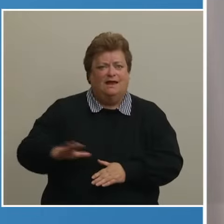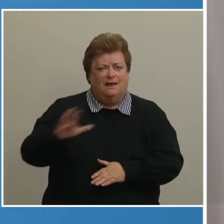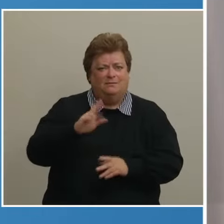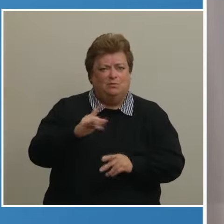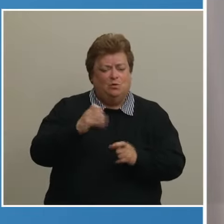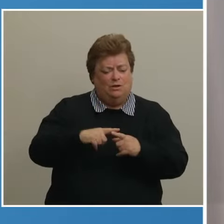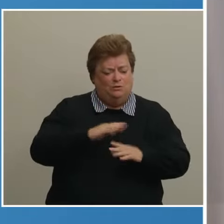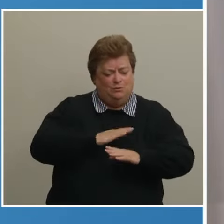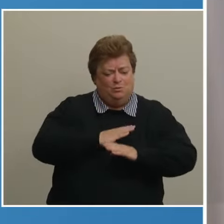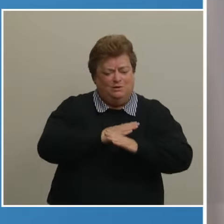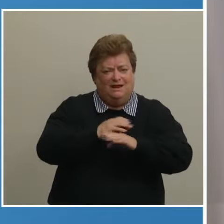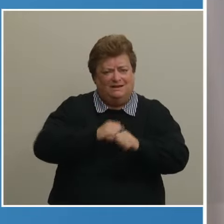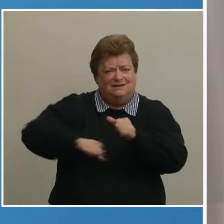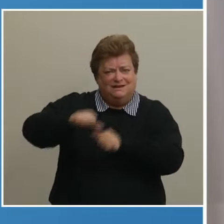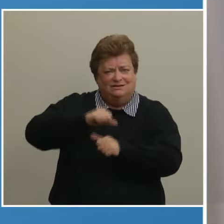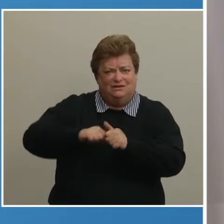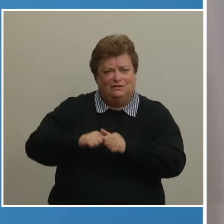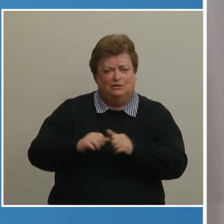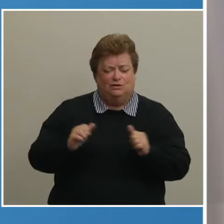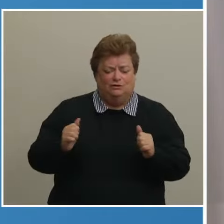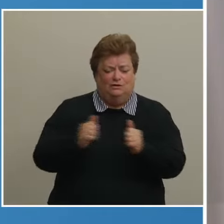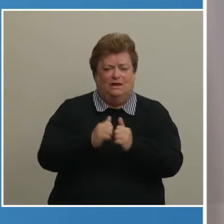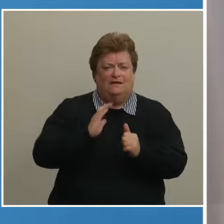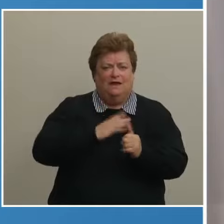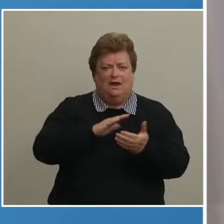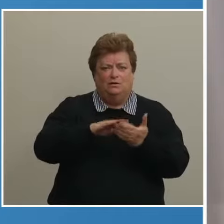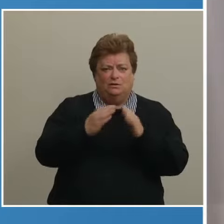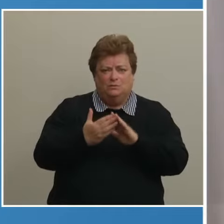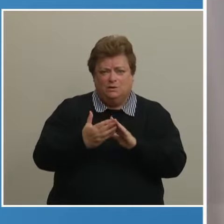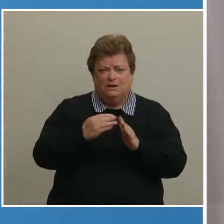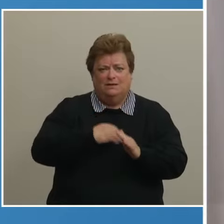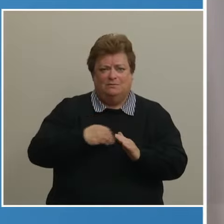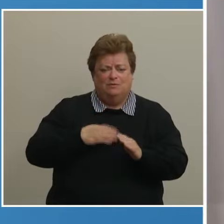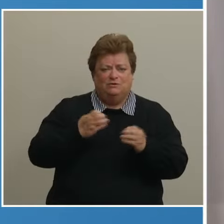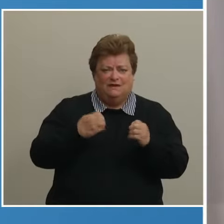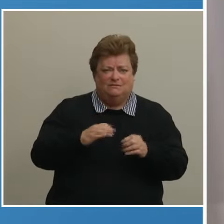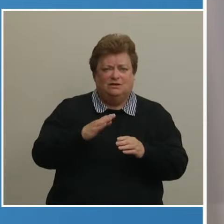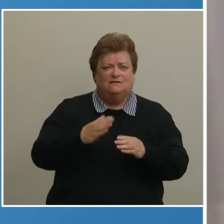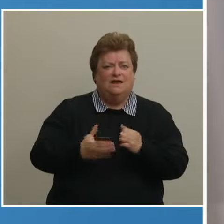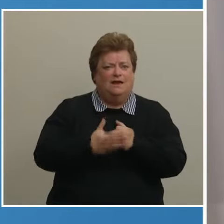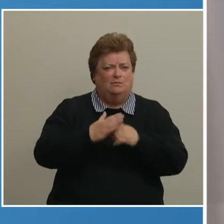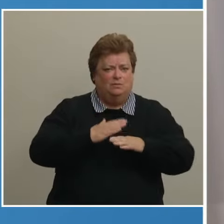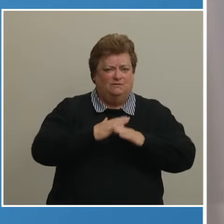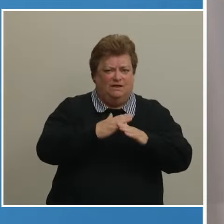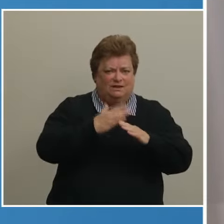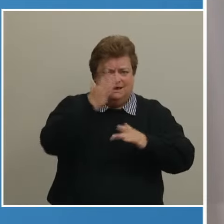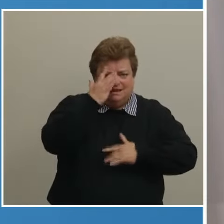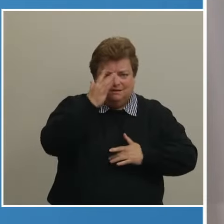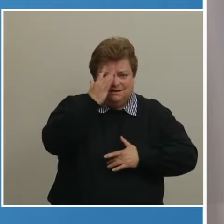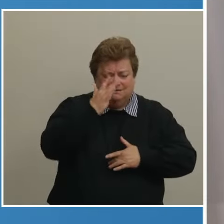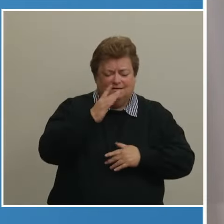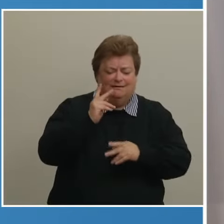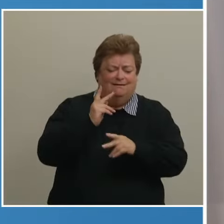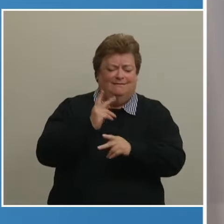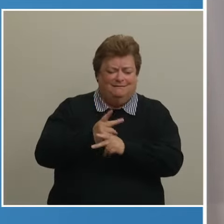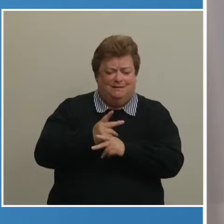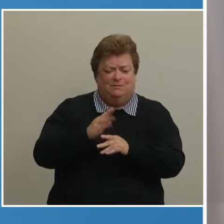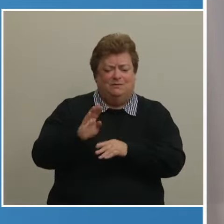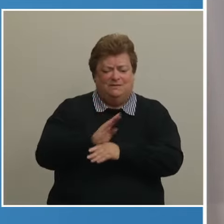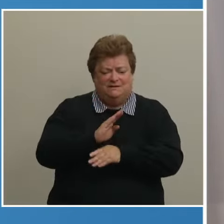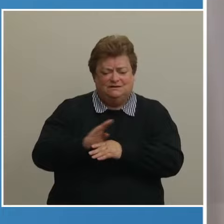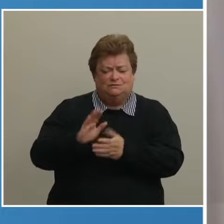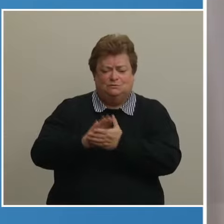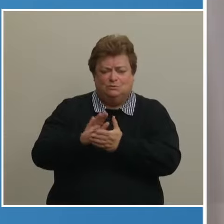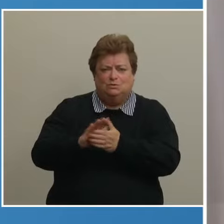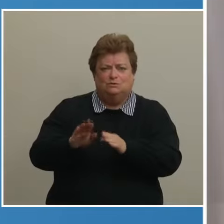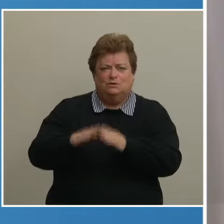one another. Together, our community members' efforts have helped prevent illness, keep our businesses and schools open,